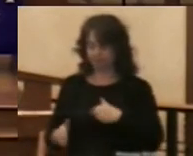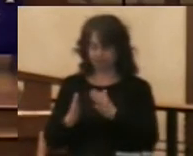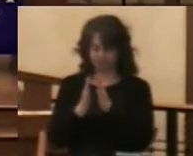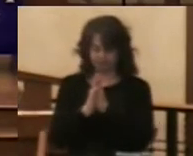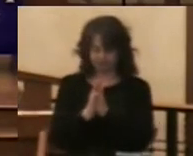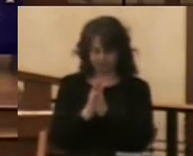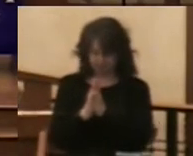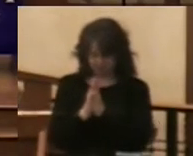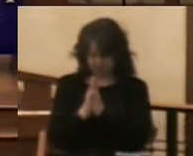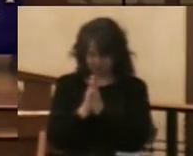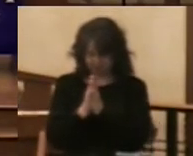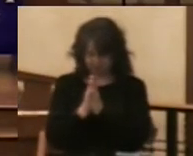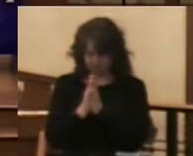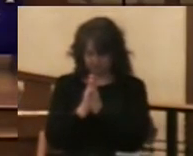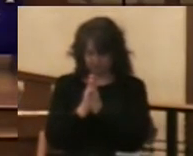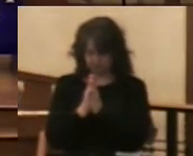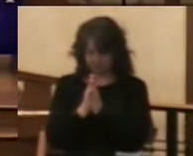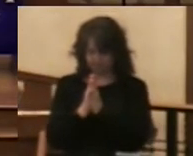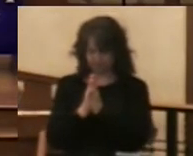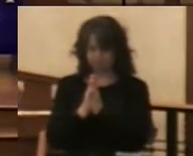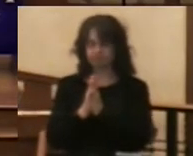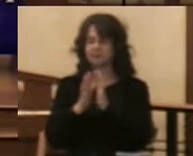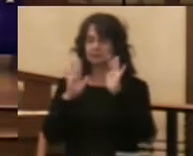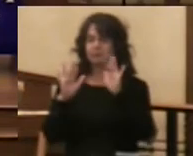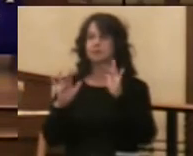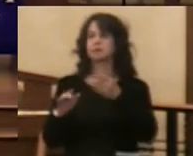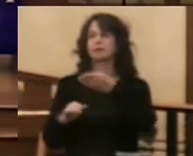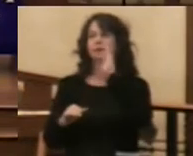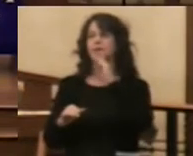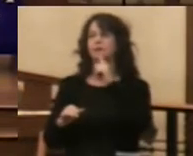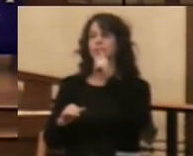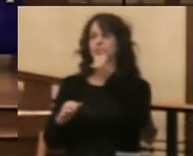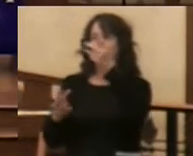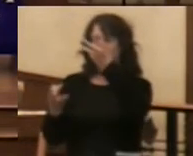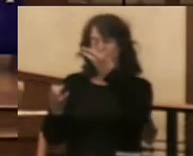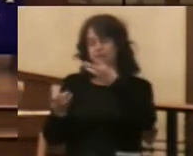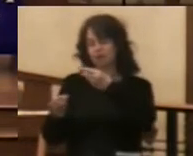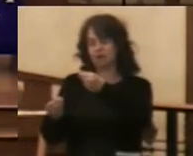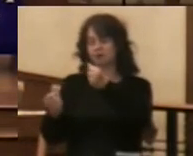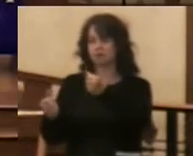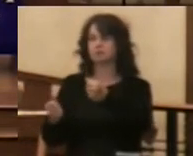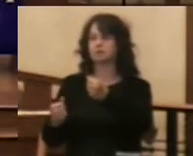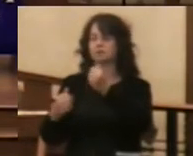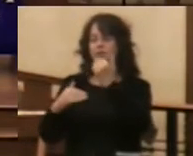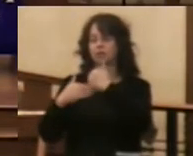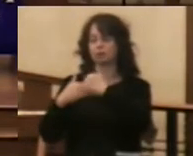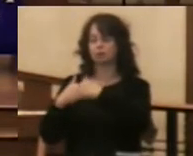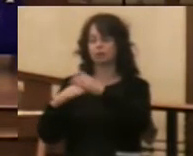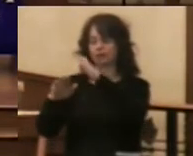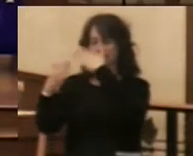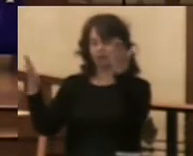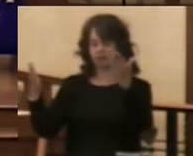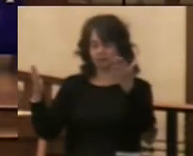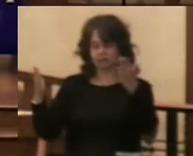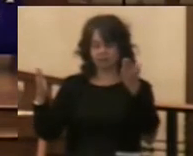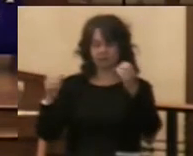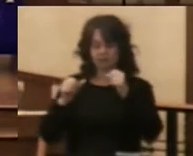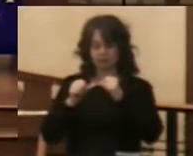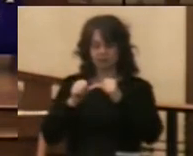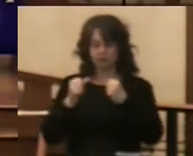pray. Compassionate God, you have fed us with the bread of heaven. Sustain us in our Lenten